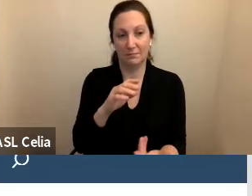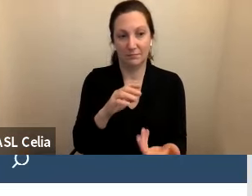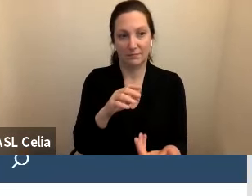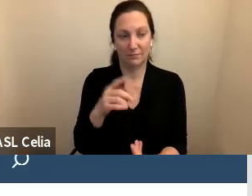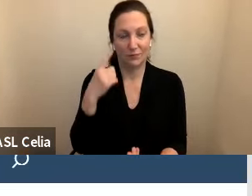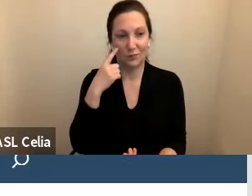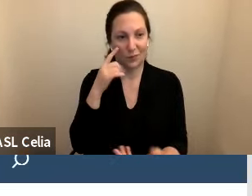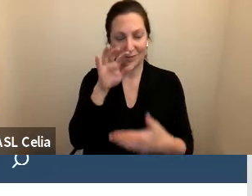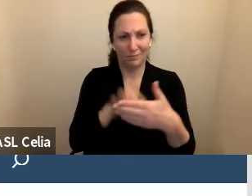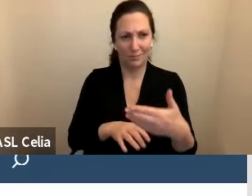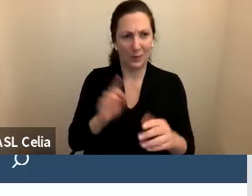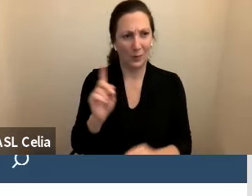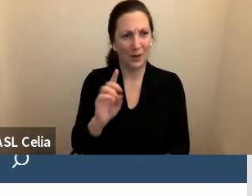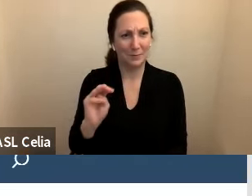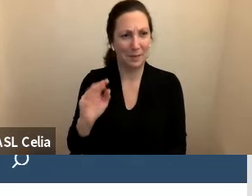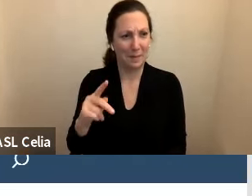lot of text.